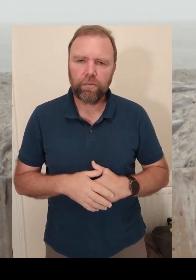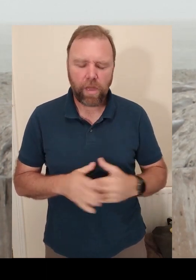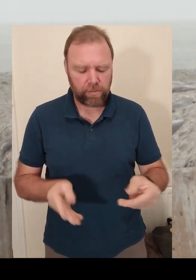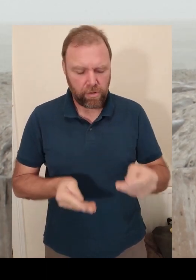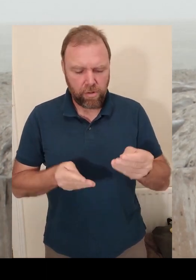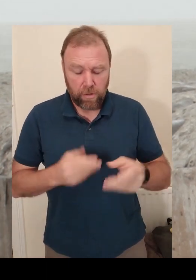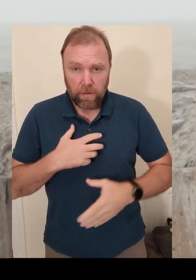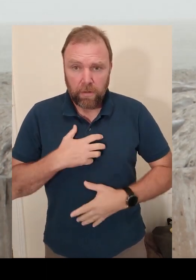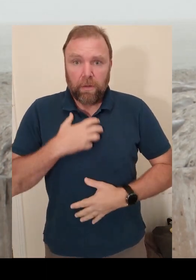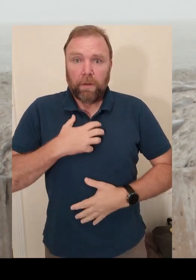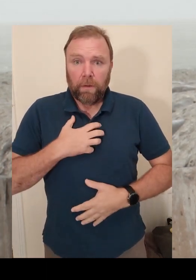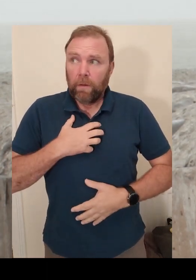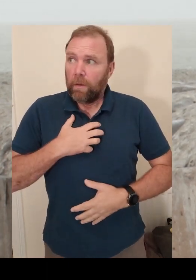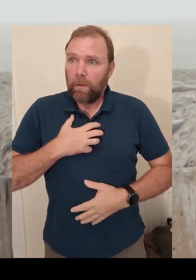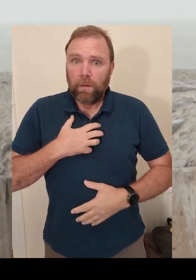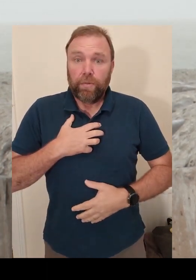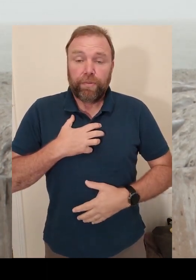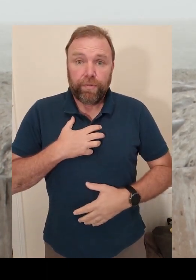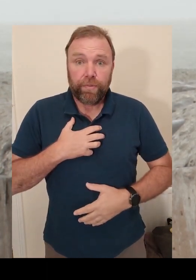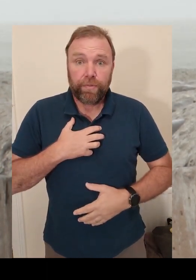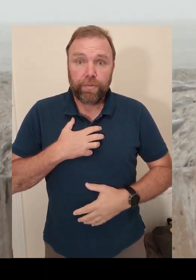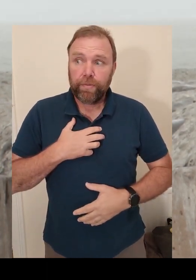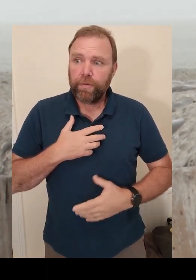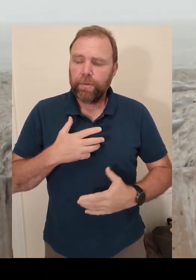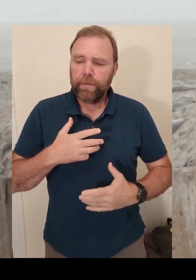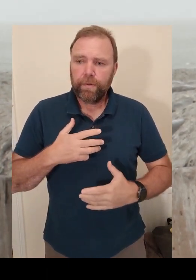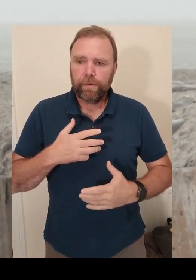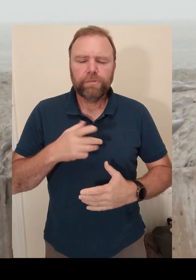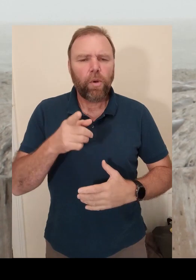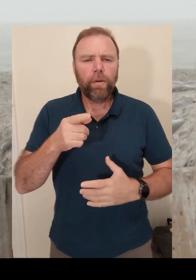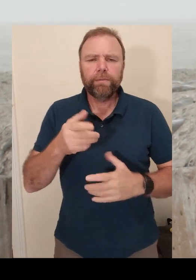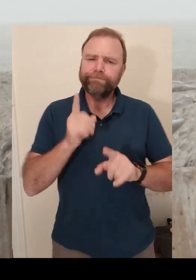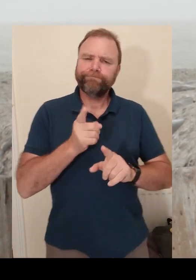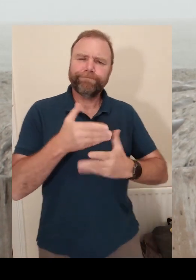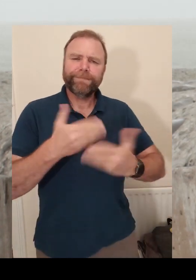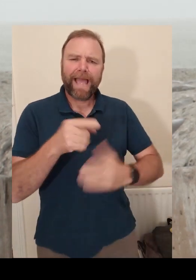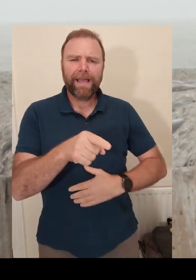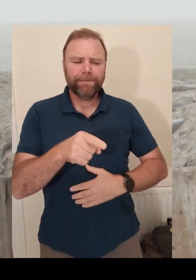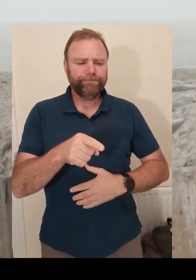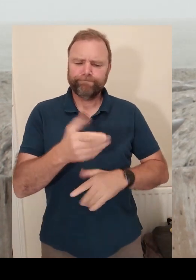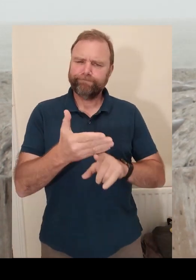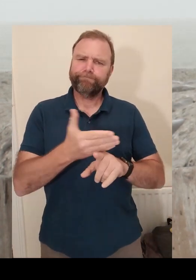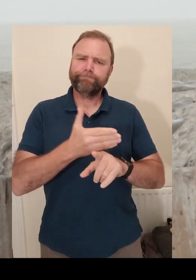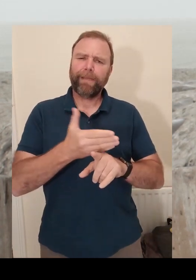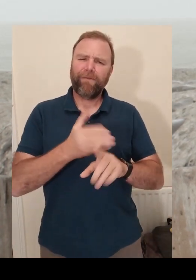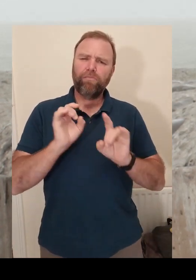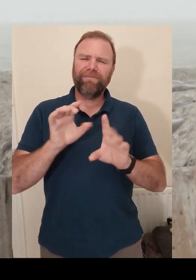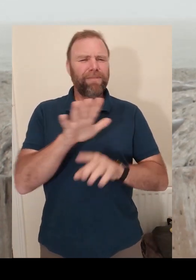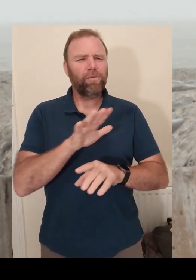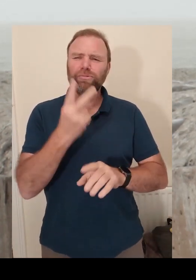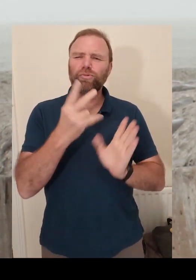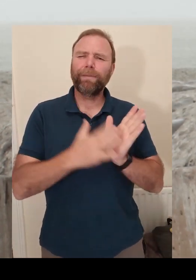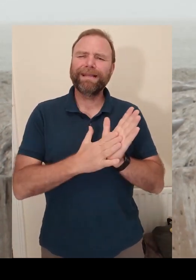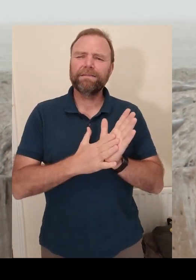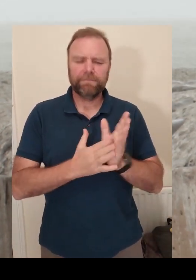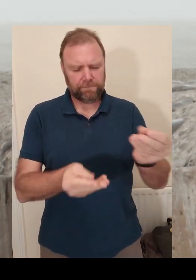of made me gulp a little bit. So just before the briefing, maybe